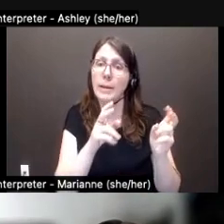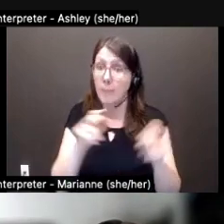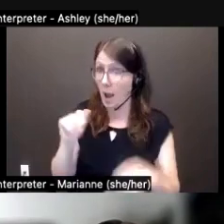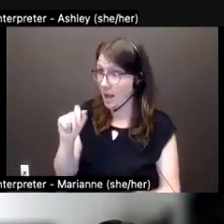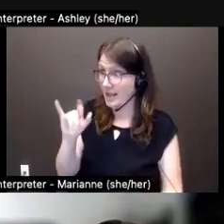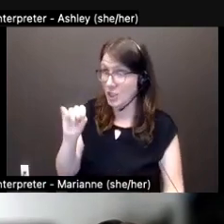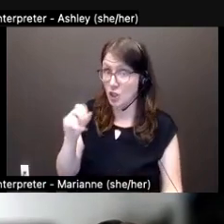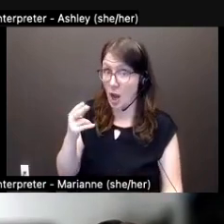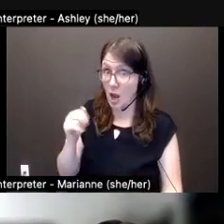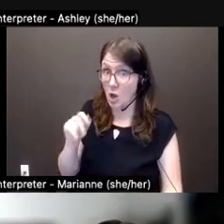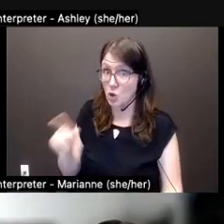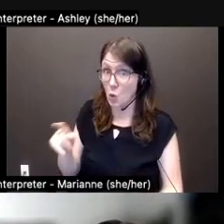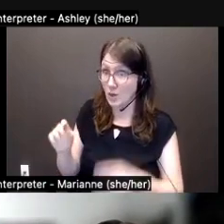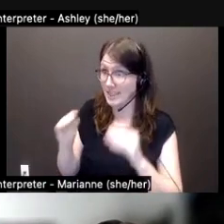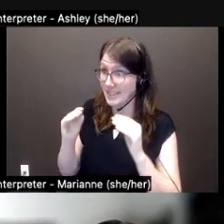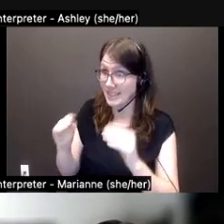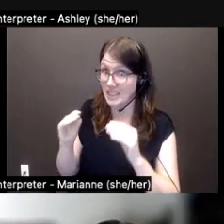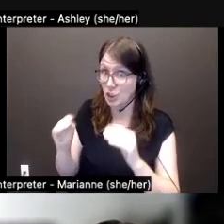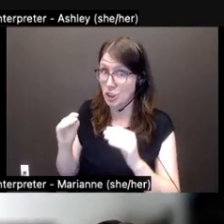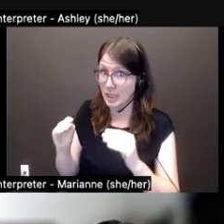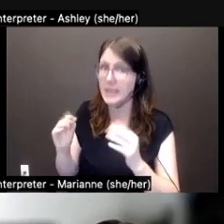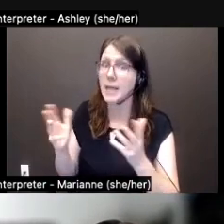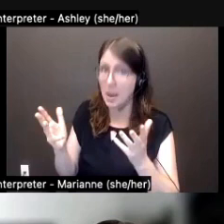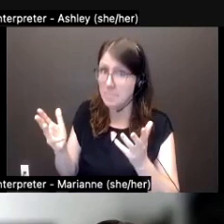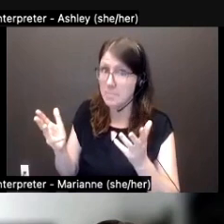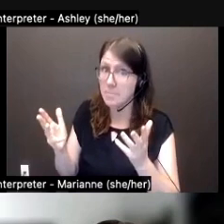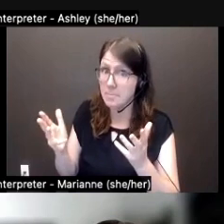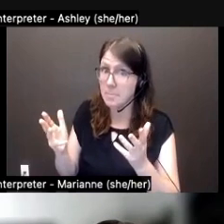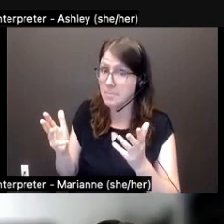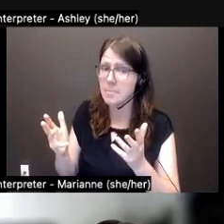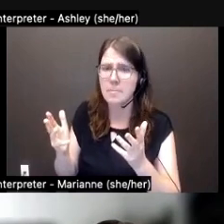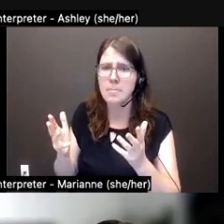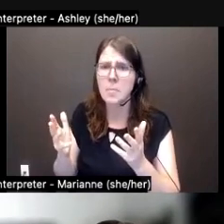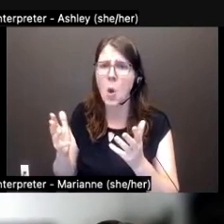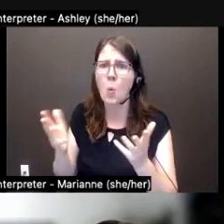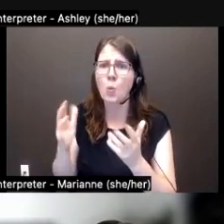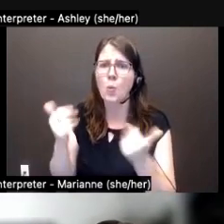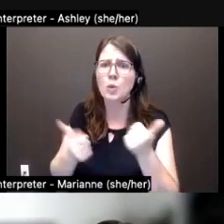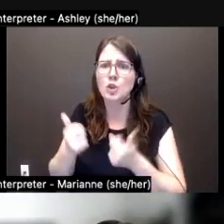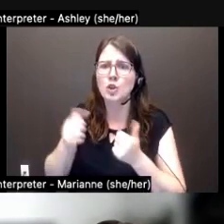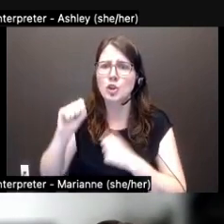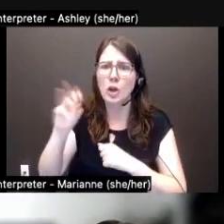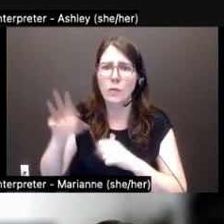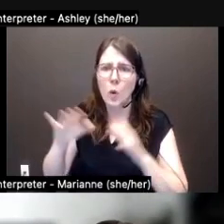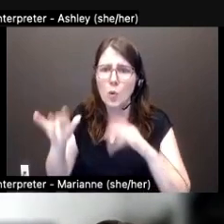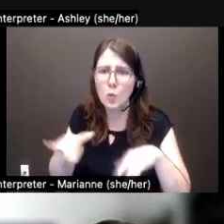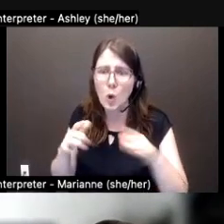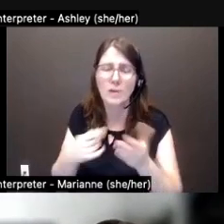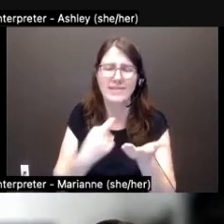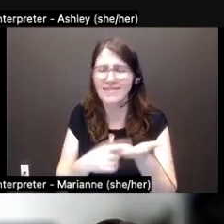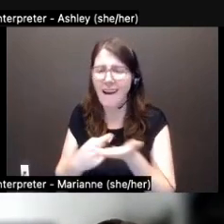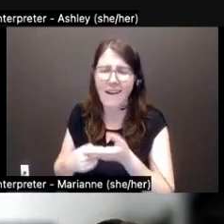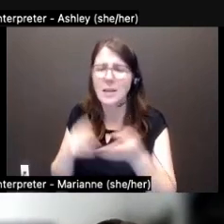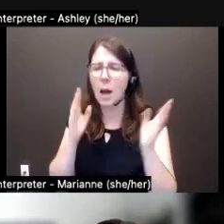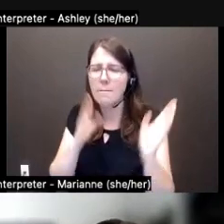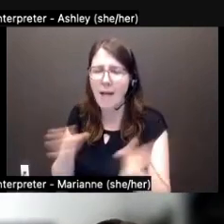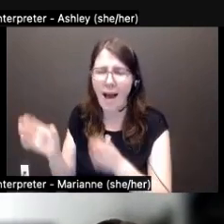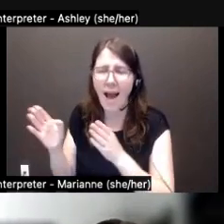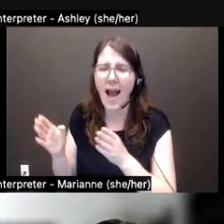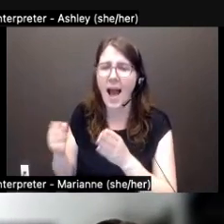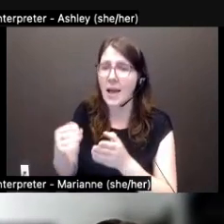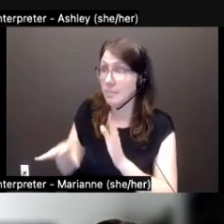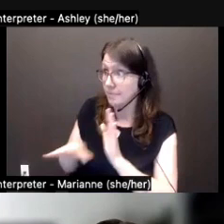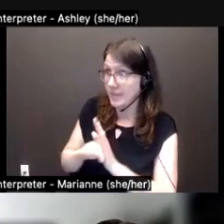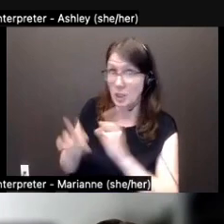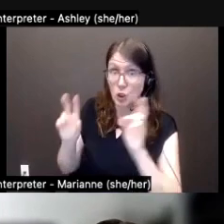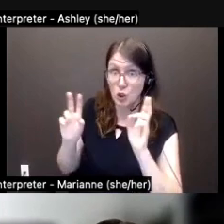we wanna like select to record? We discuss it, we plan it, and we select the topic. And then we